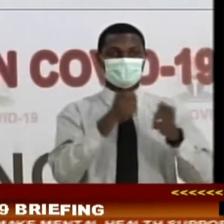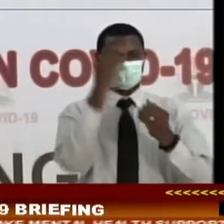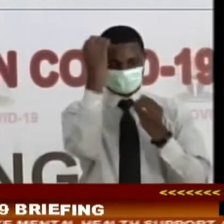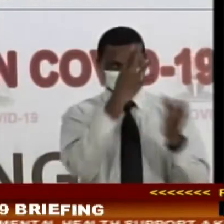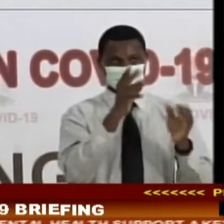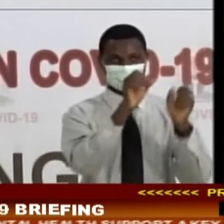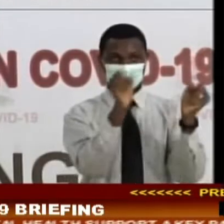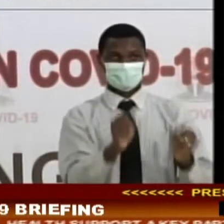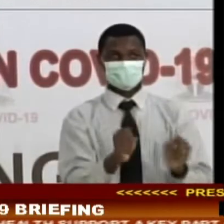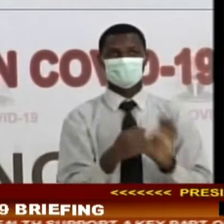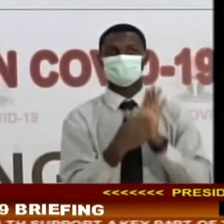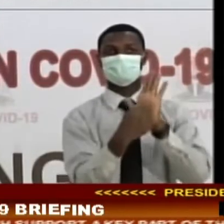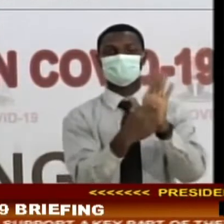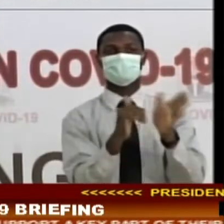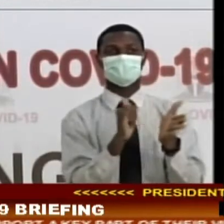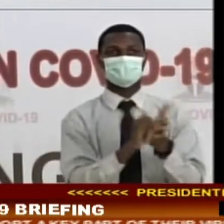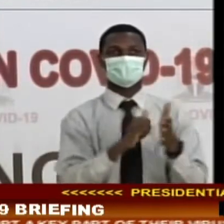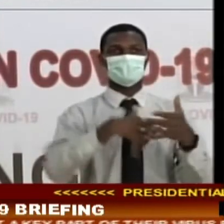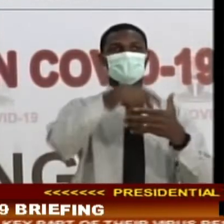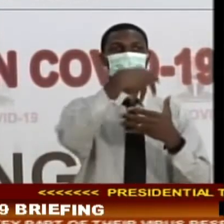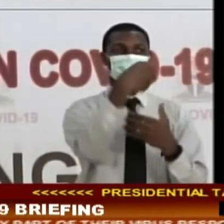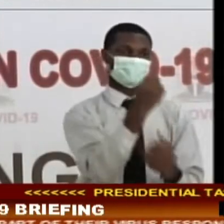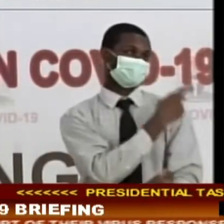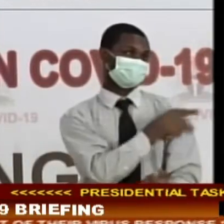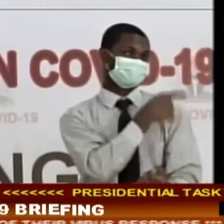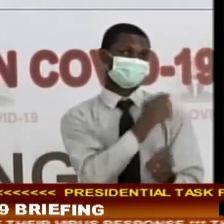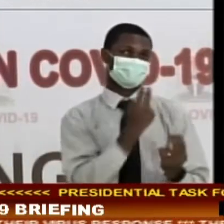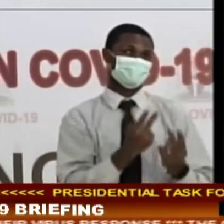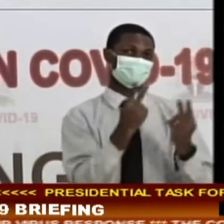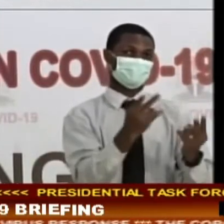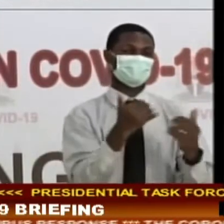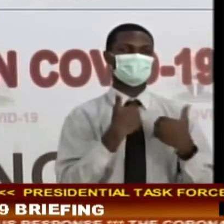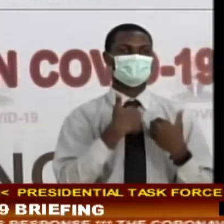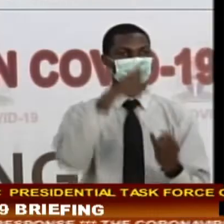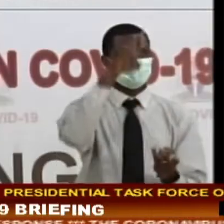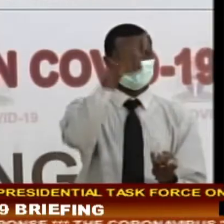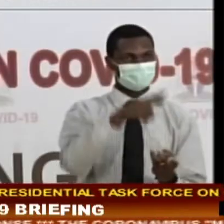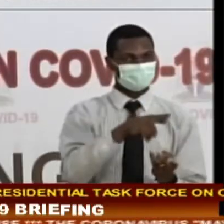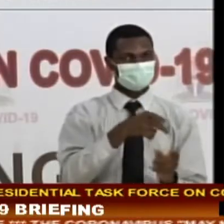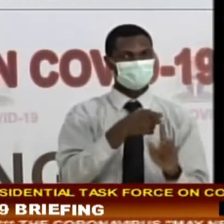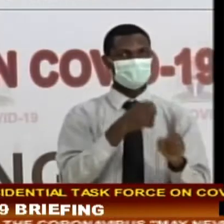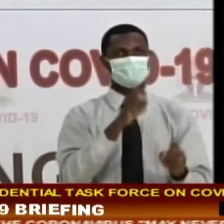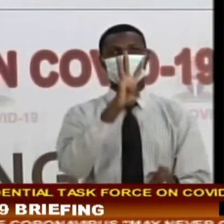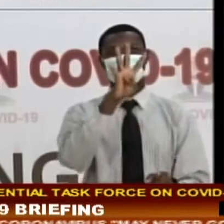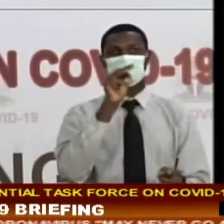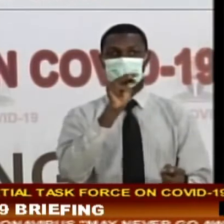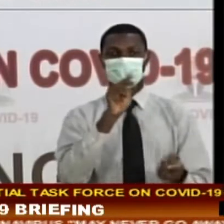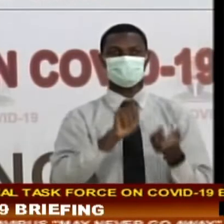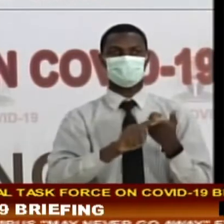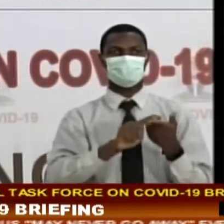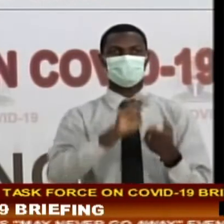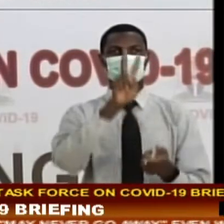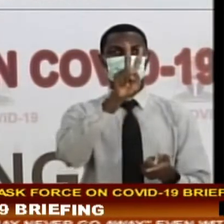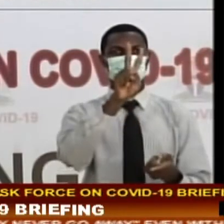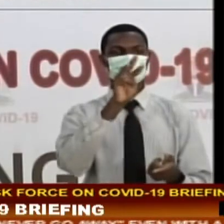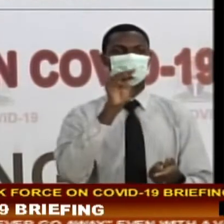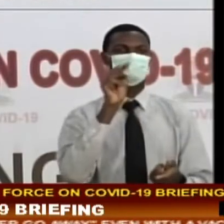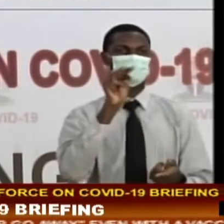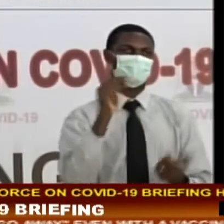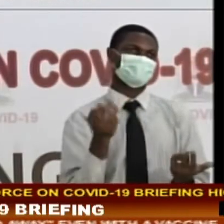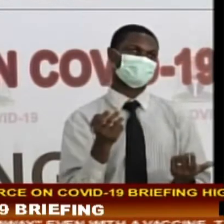indicates that outpatient visit has dropped from 4 million to about 2 million antin